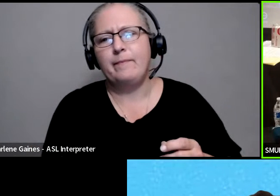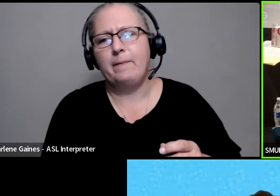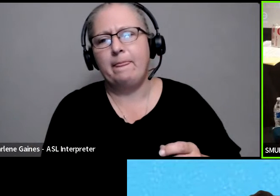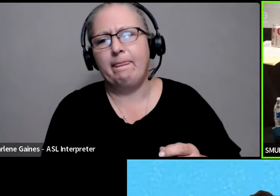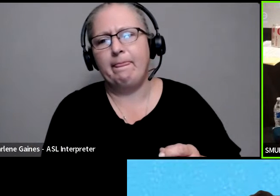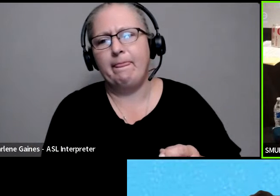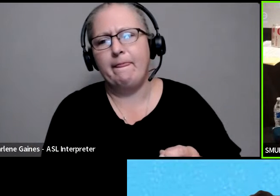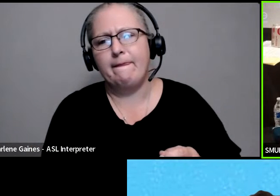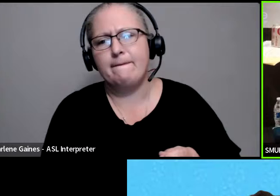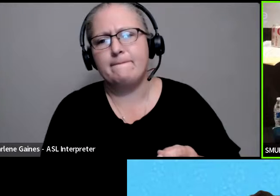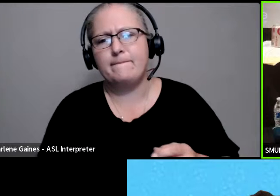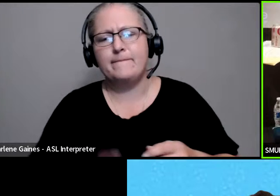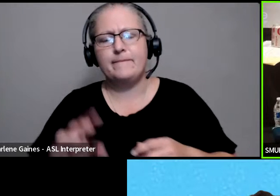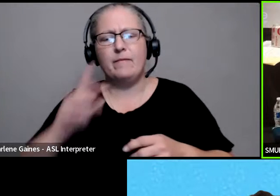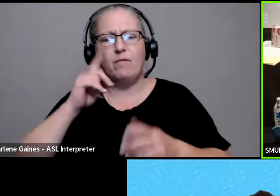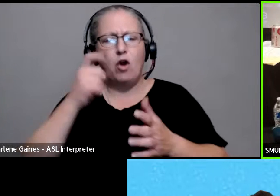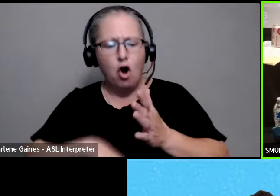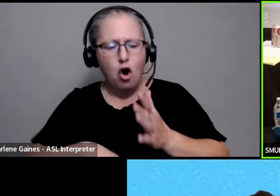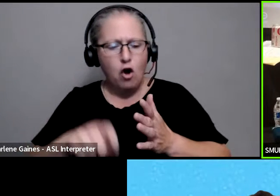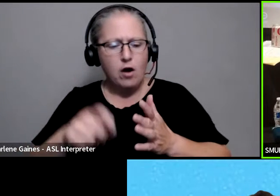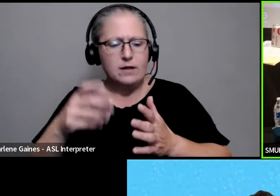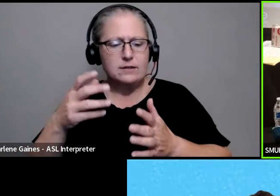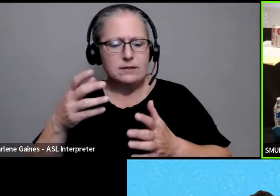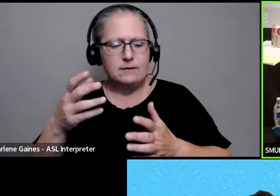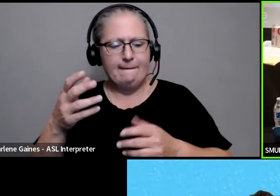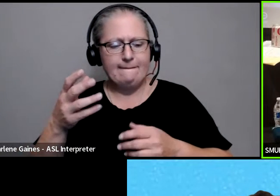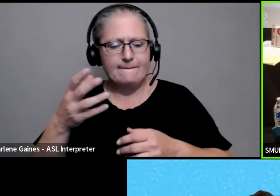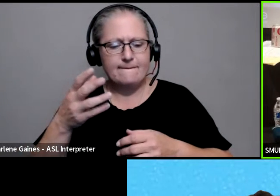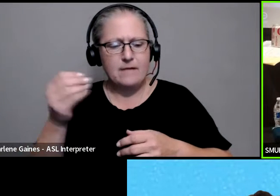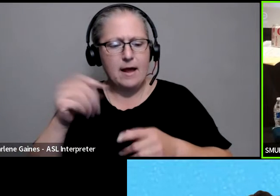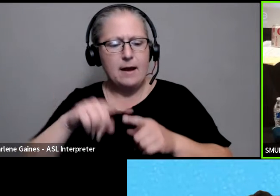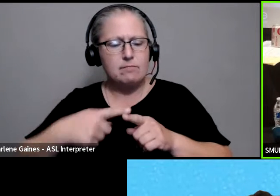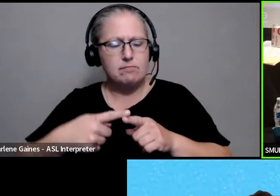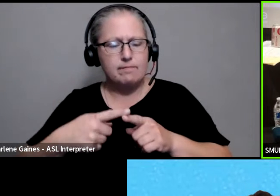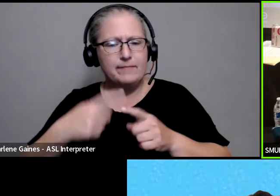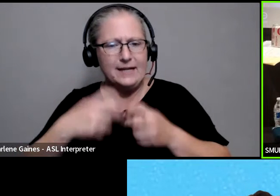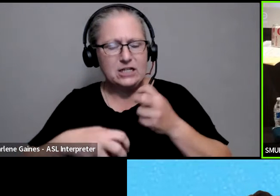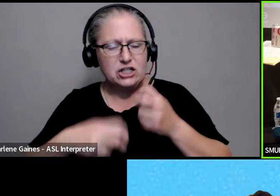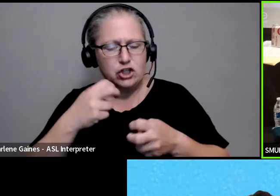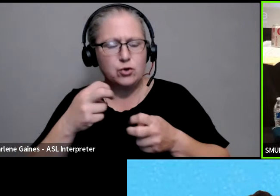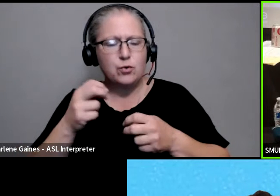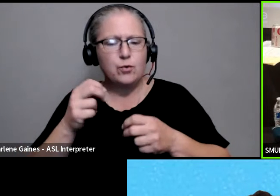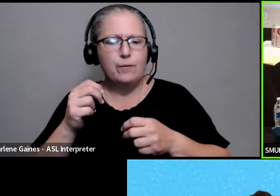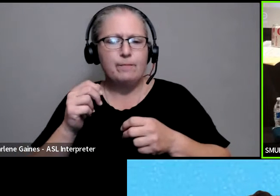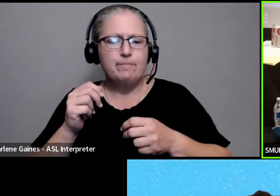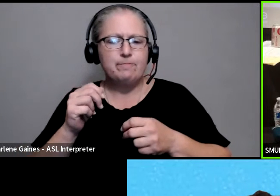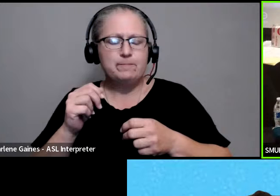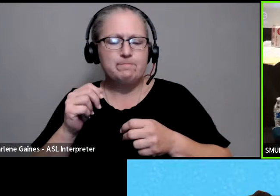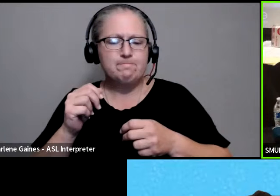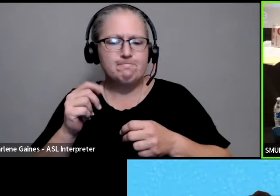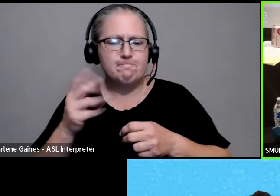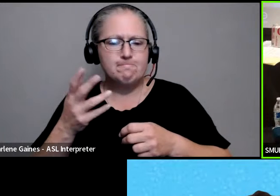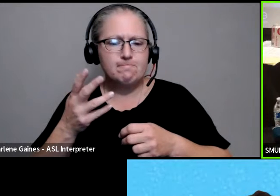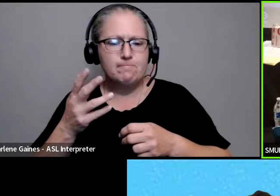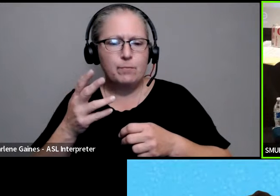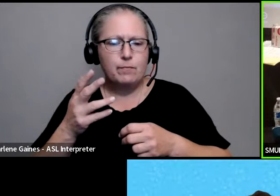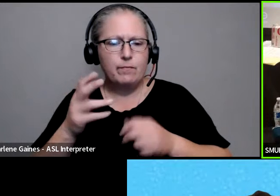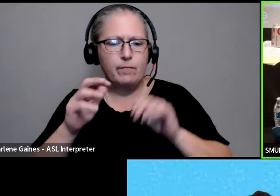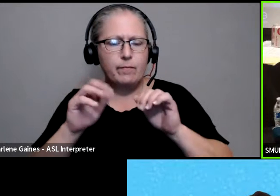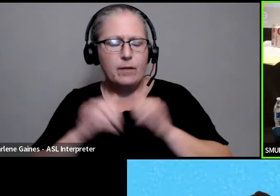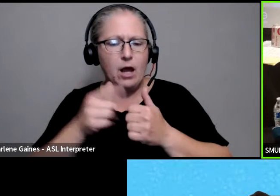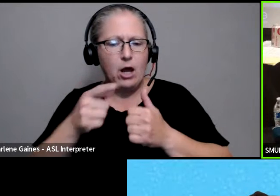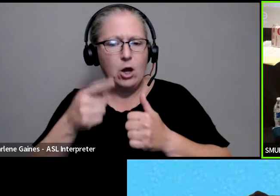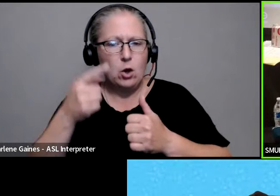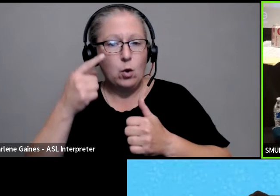you know, in terms of the cost and the implementation issues and how you think it works on